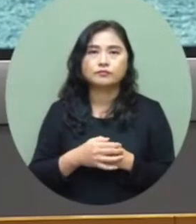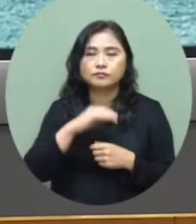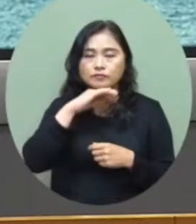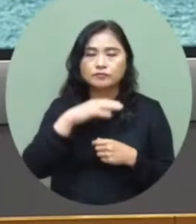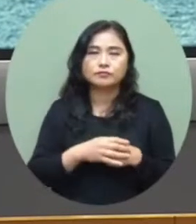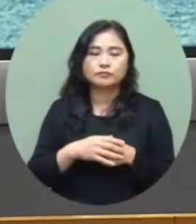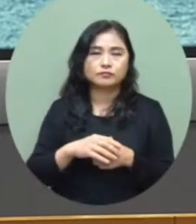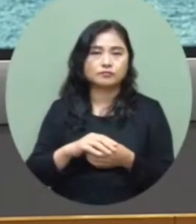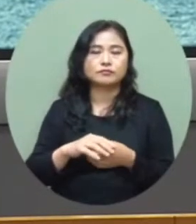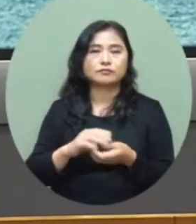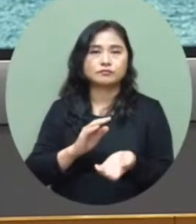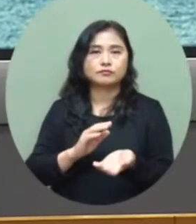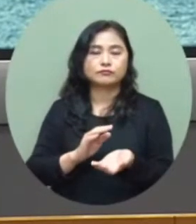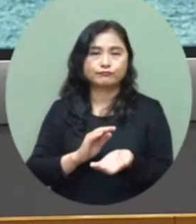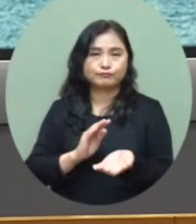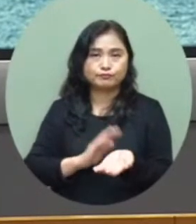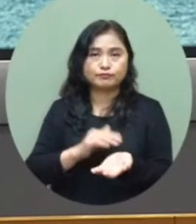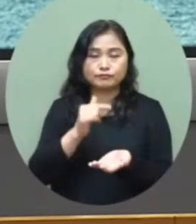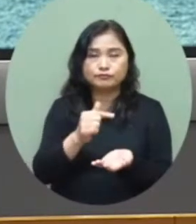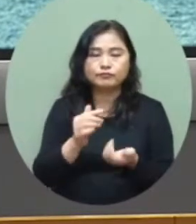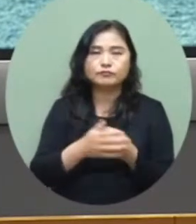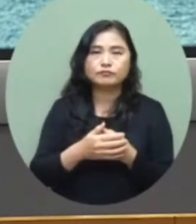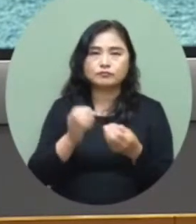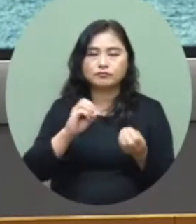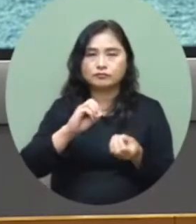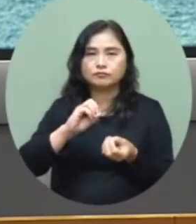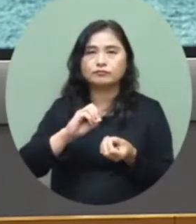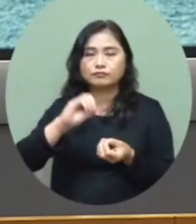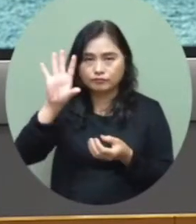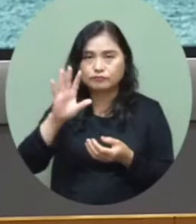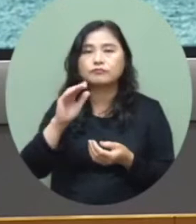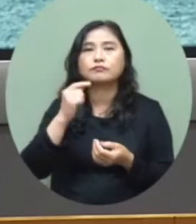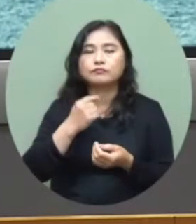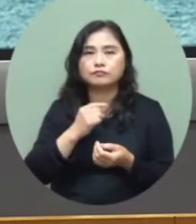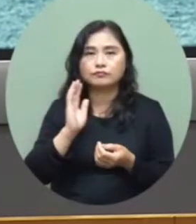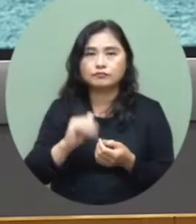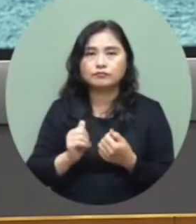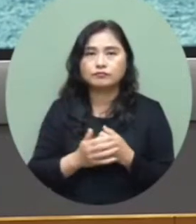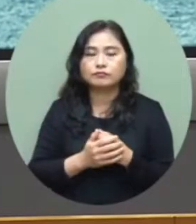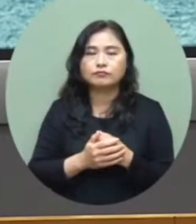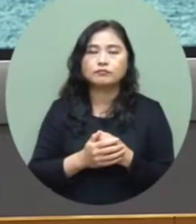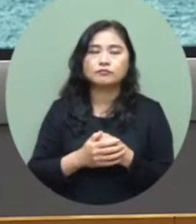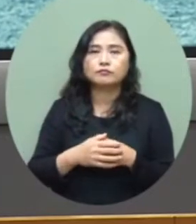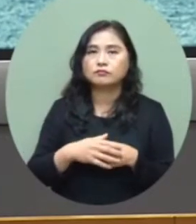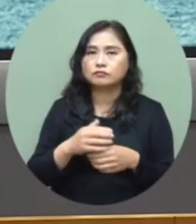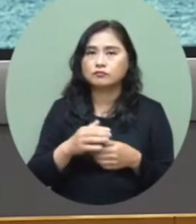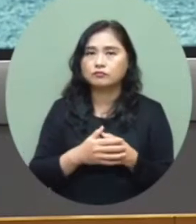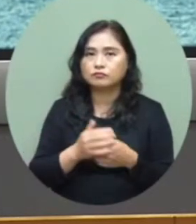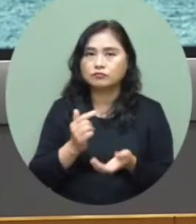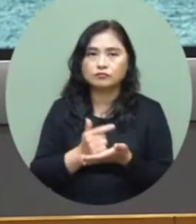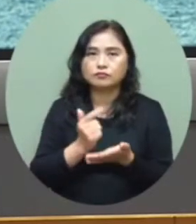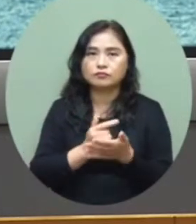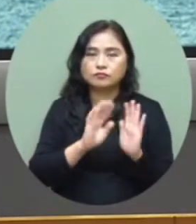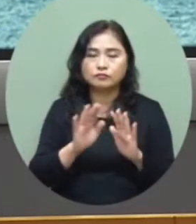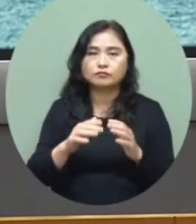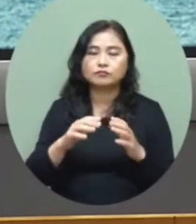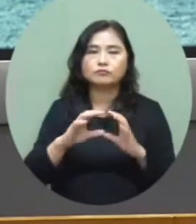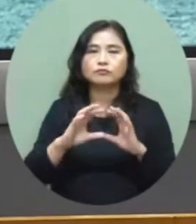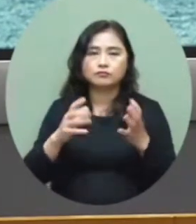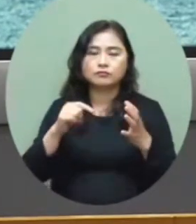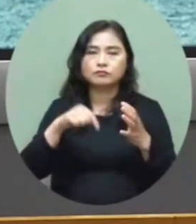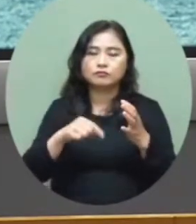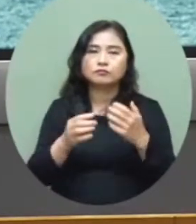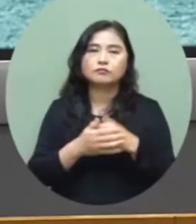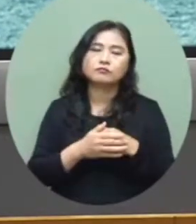will try it out, and if they are found to be positive, then they would have to know how to make reports. And of course, we